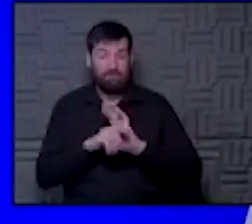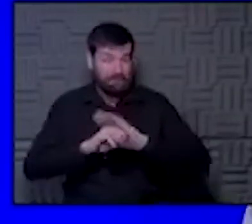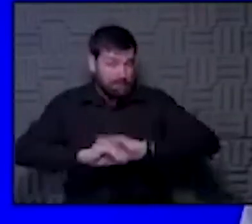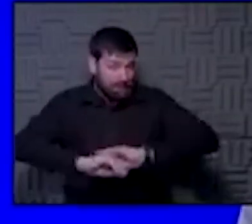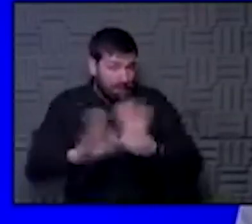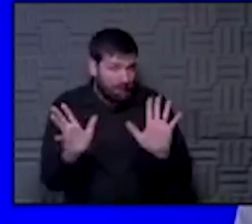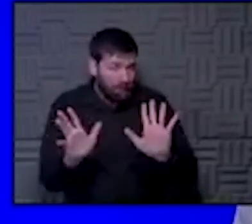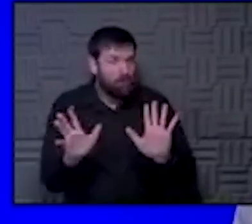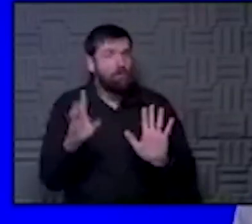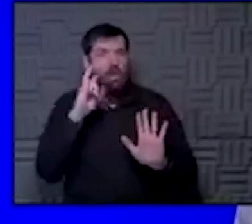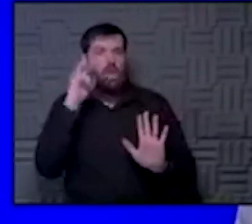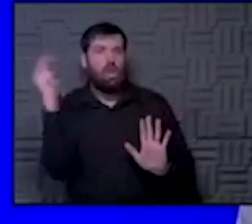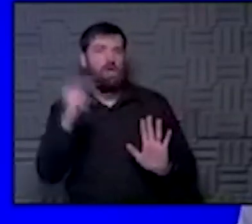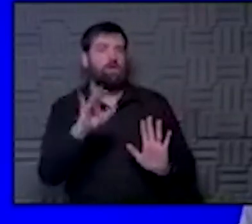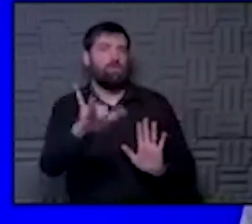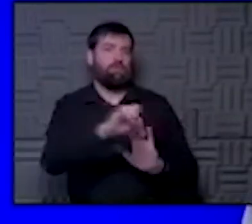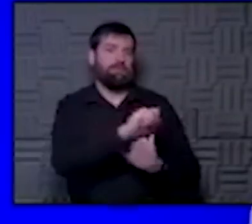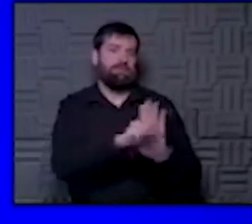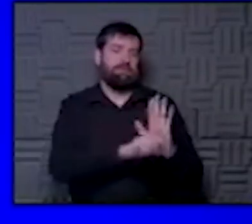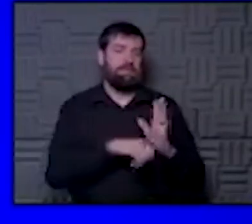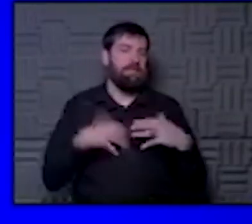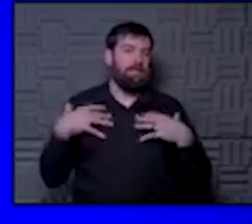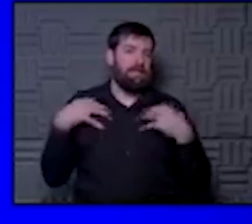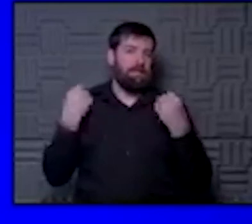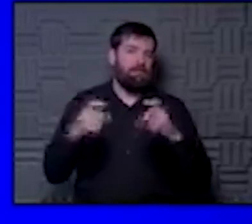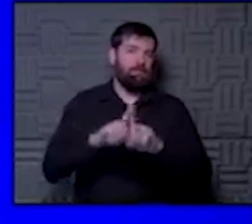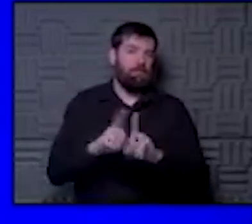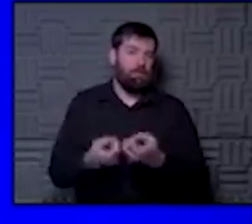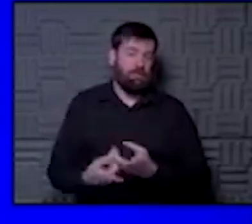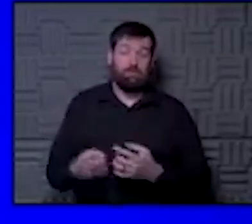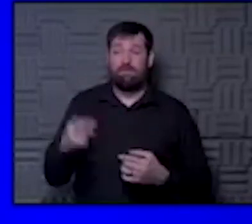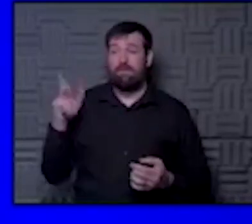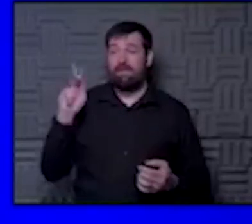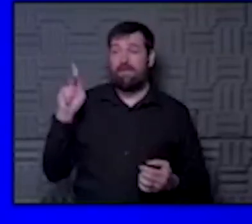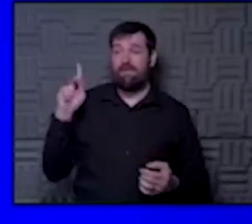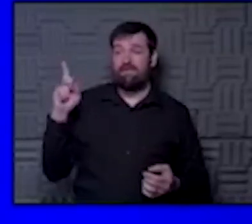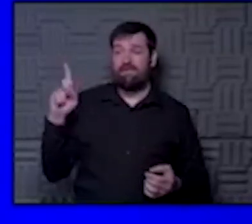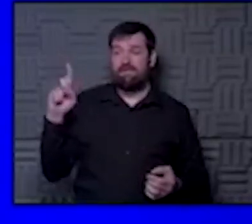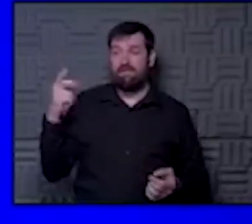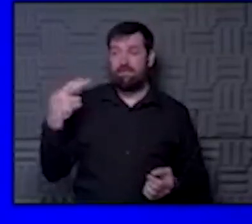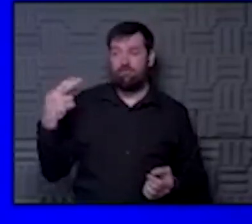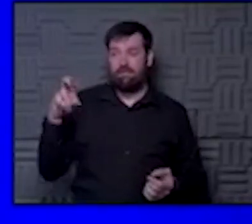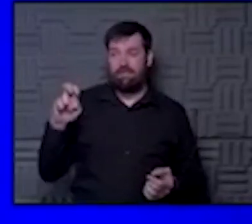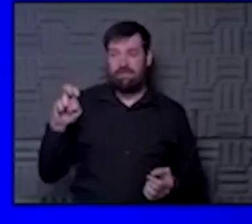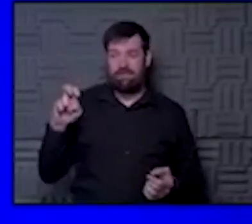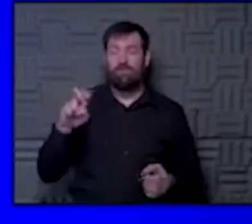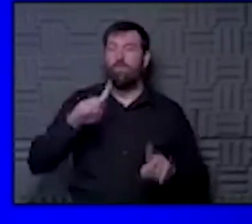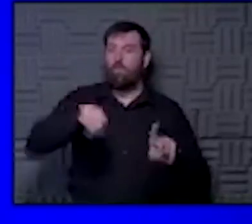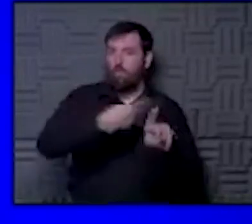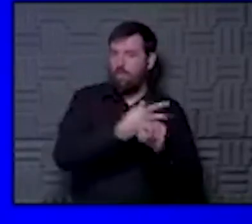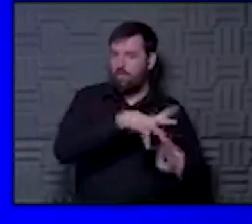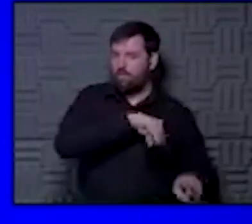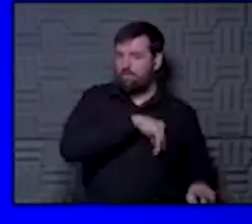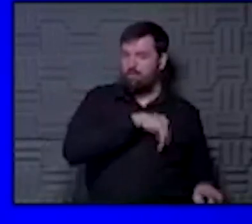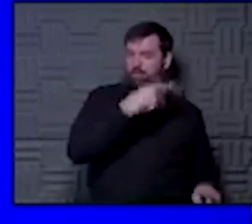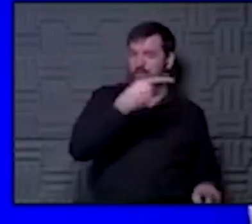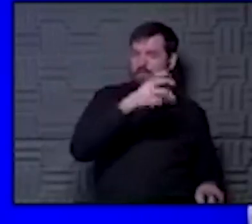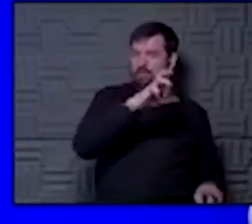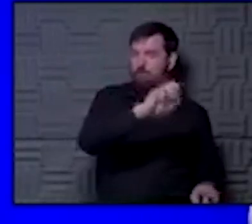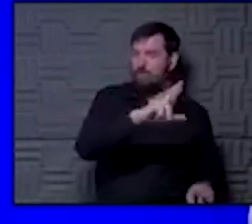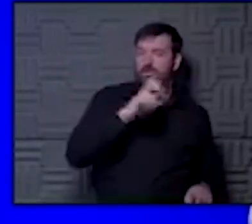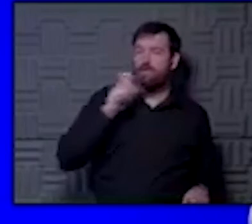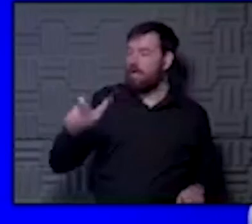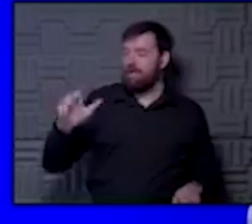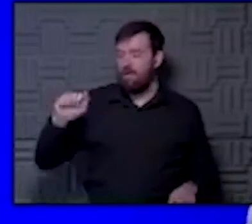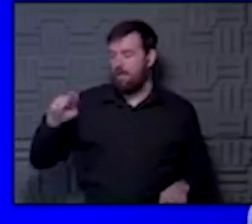also look at your state health departments, because KDHE is only using PCR tests. They are not using antigen tests. I don't know